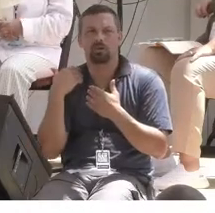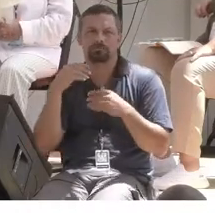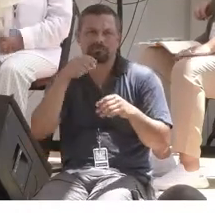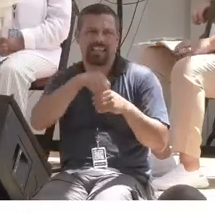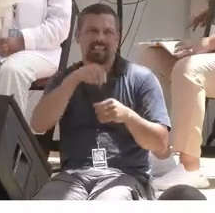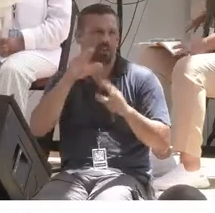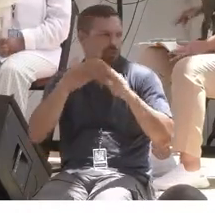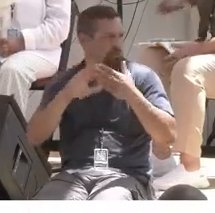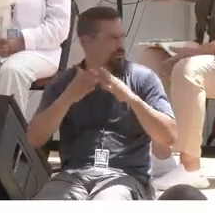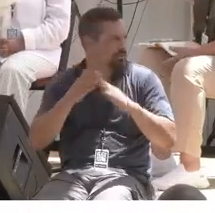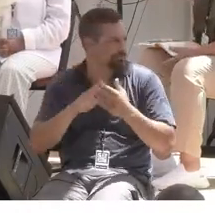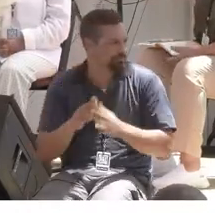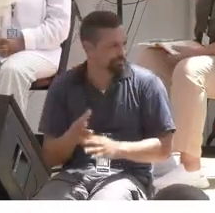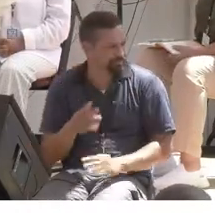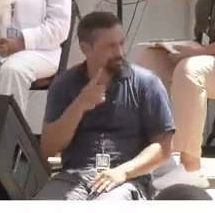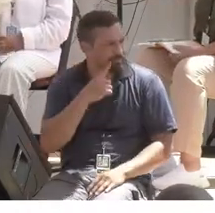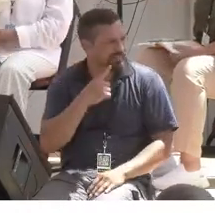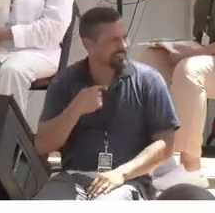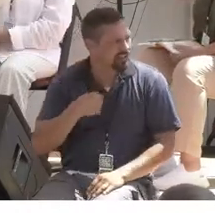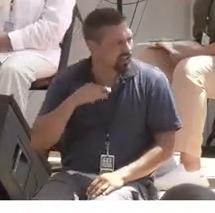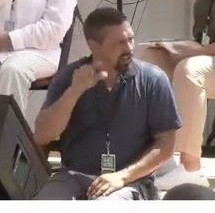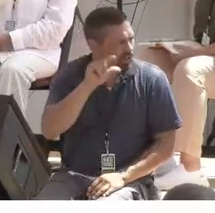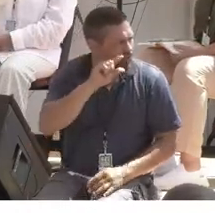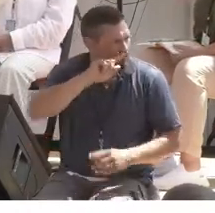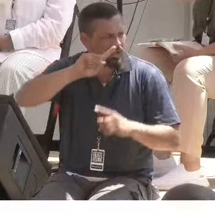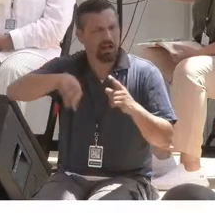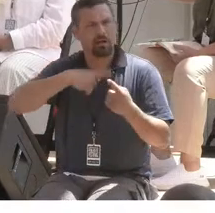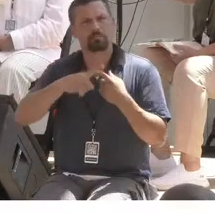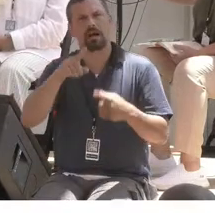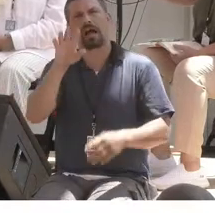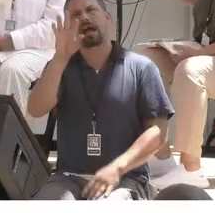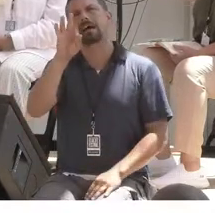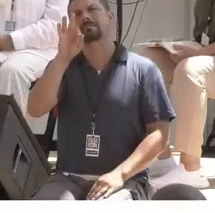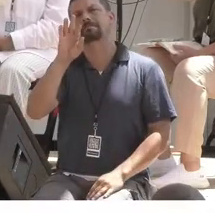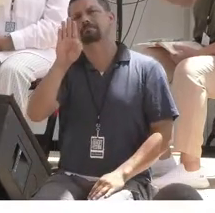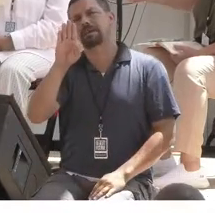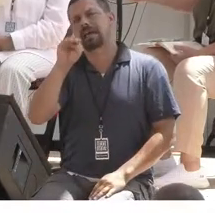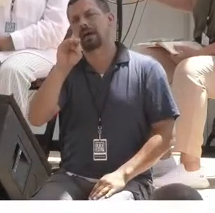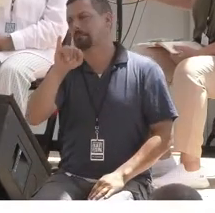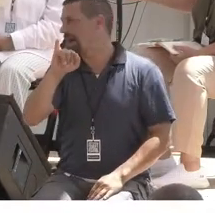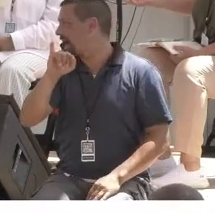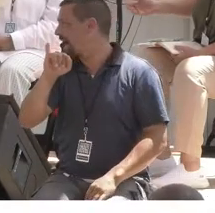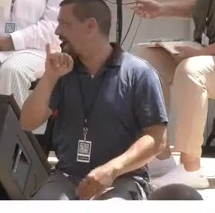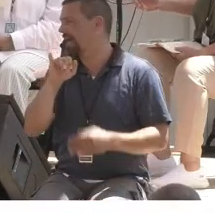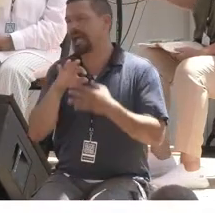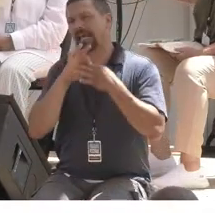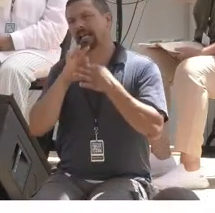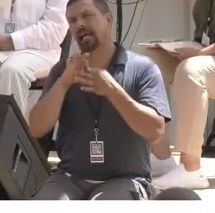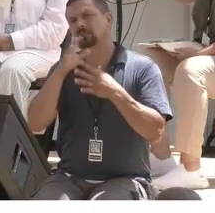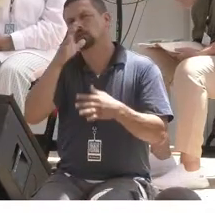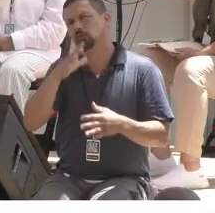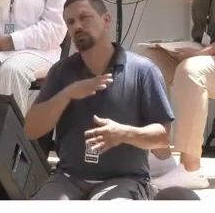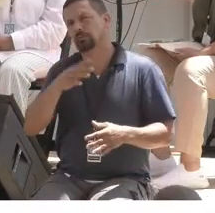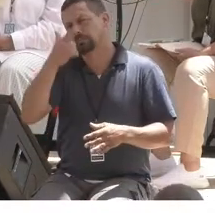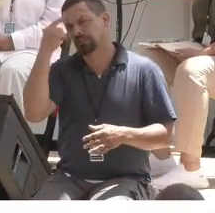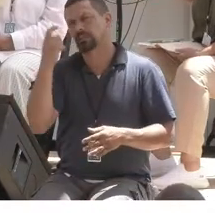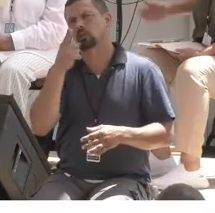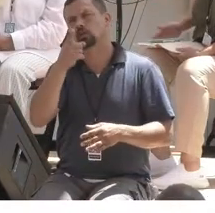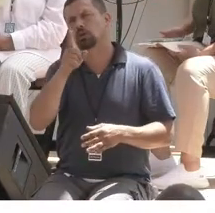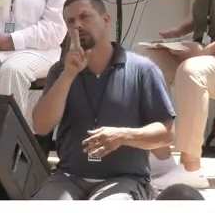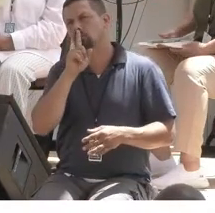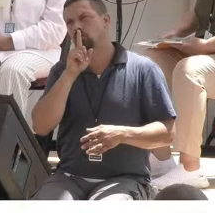community. And tell us a little bit about how FBMI engage women, because you've got a